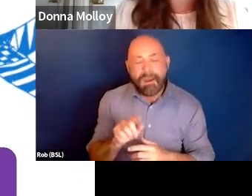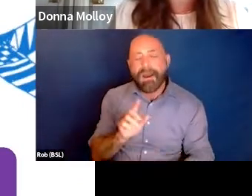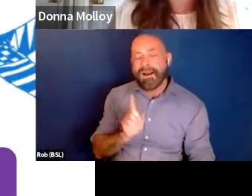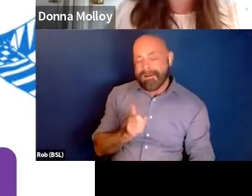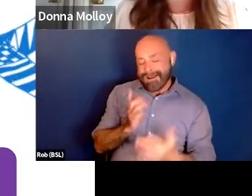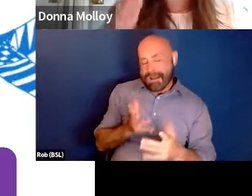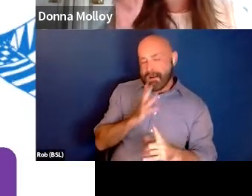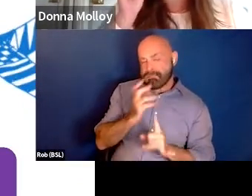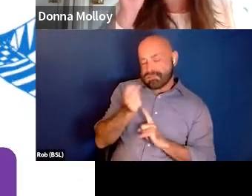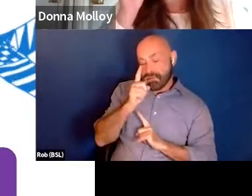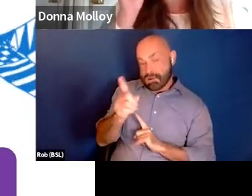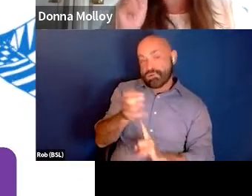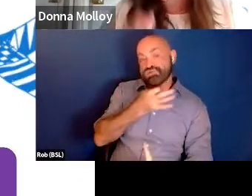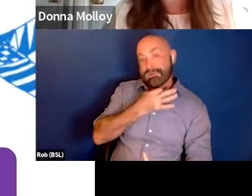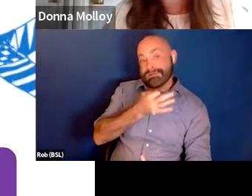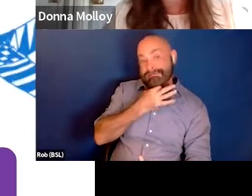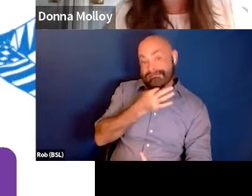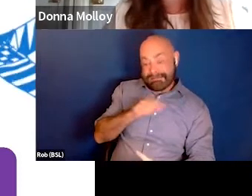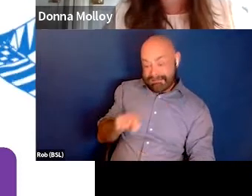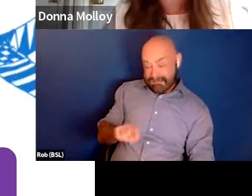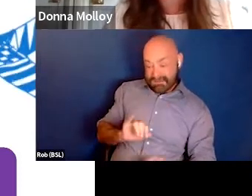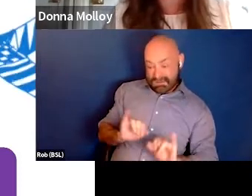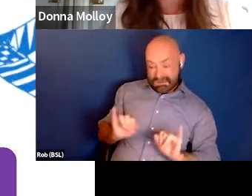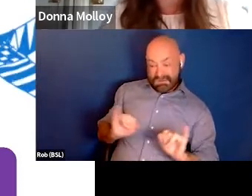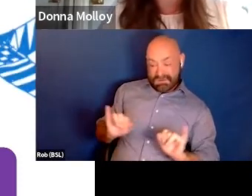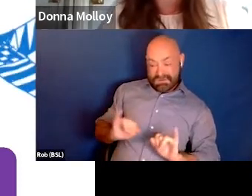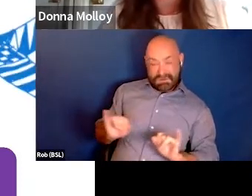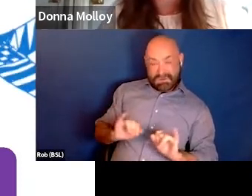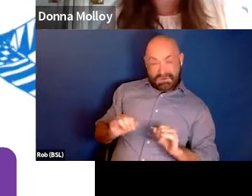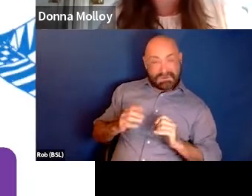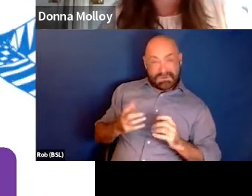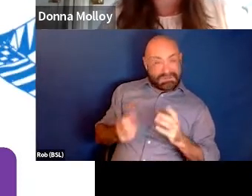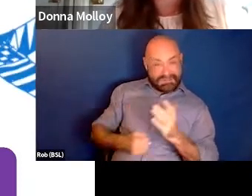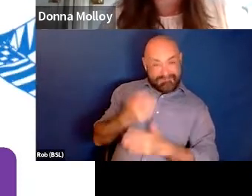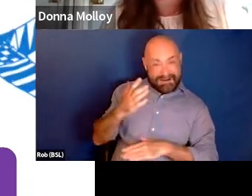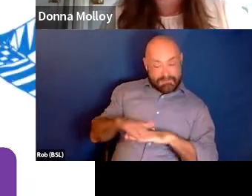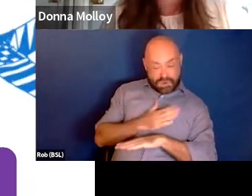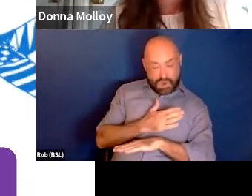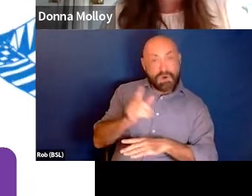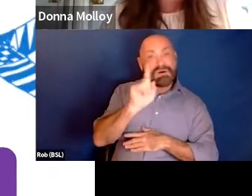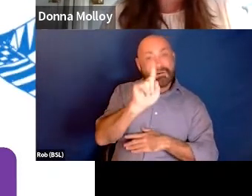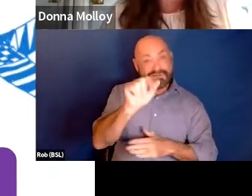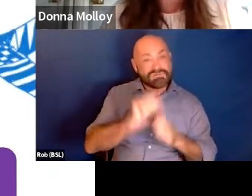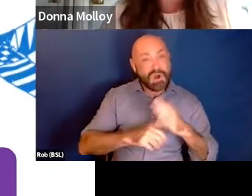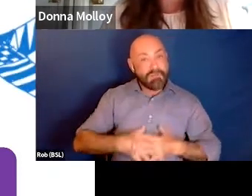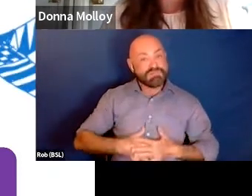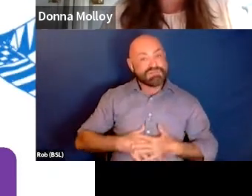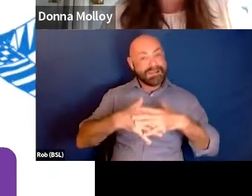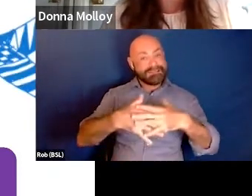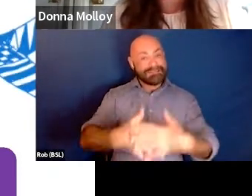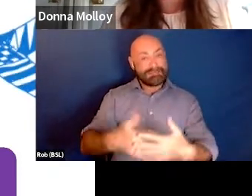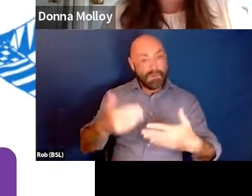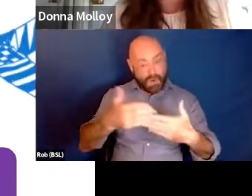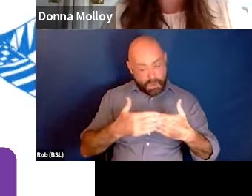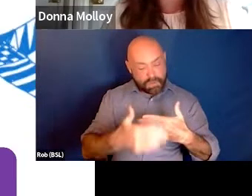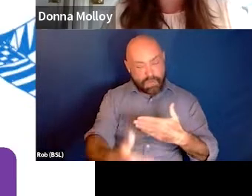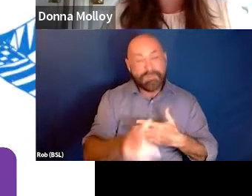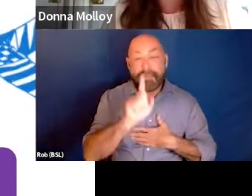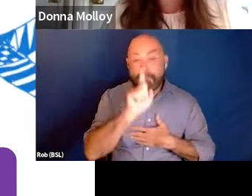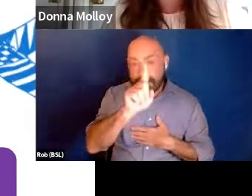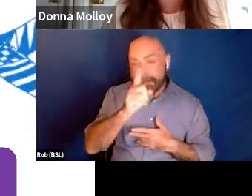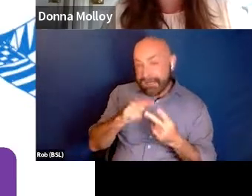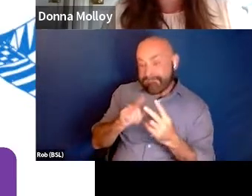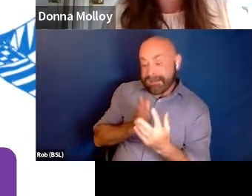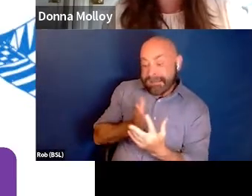risk and protective factors which can affect children's development from pregnancy onwards. We know that intervening in the right way at an